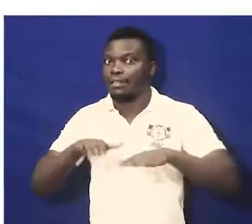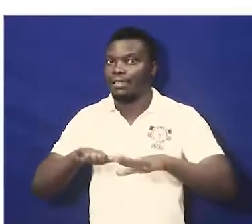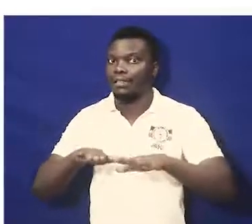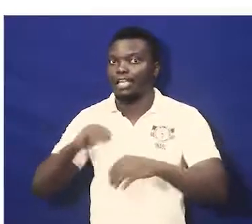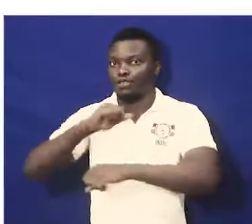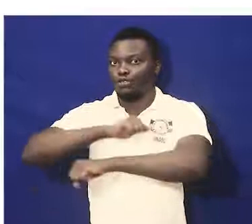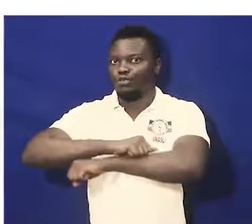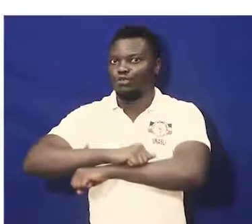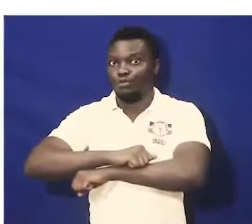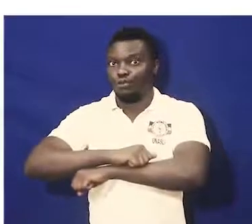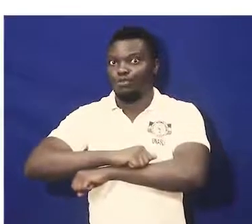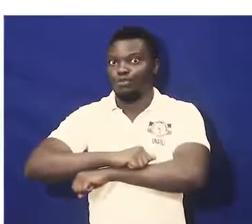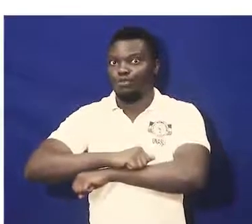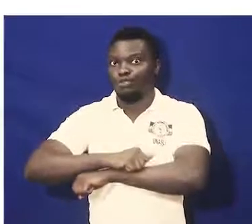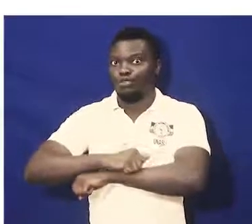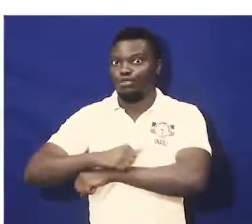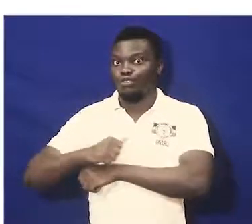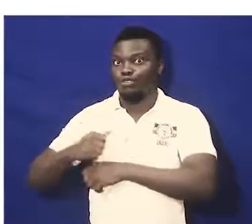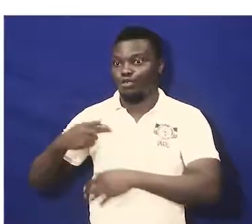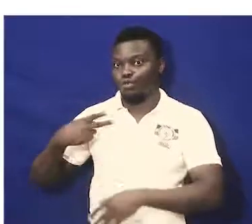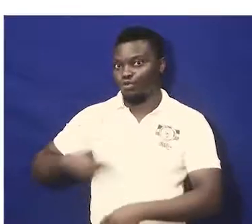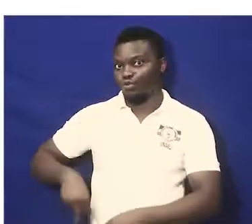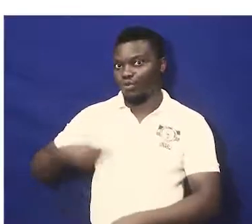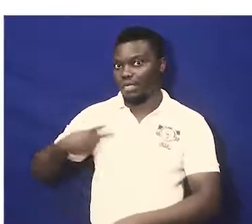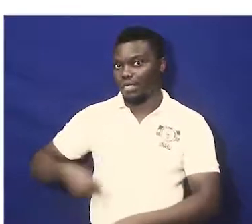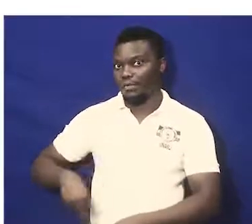It costs Josephine